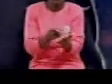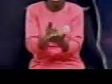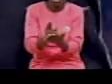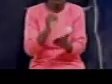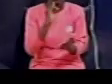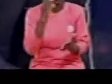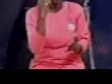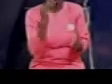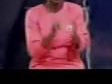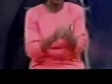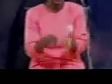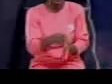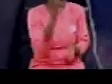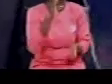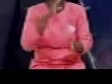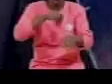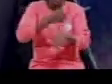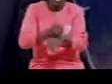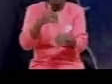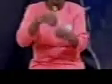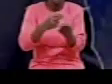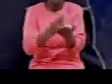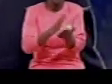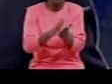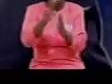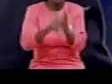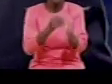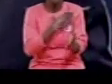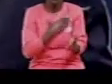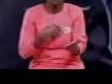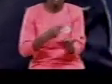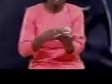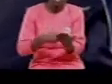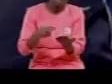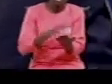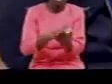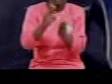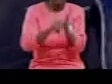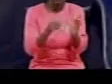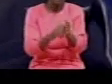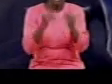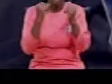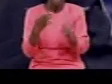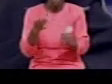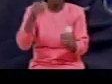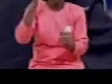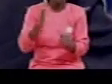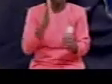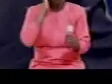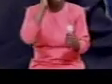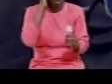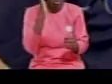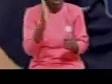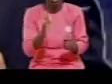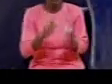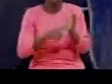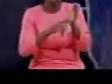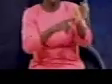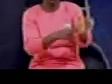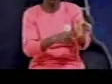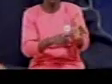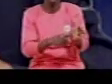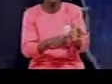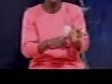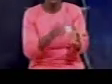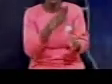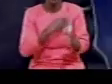established in holiness, that you establish in righteousness, that the power of God will portray, will